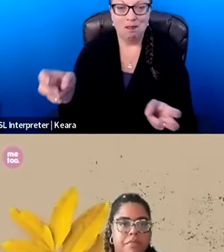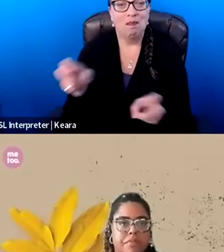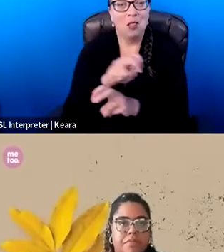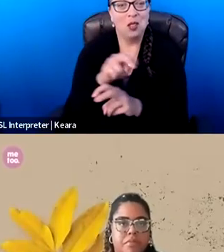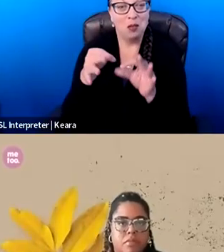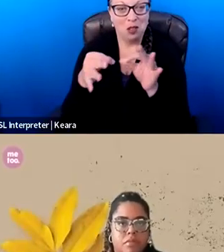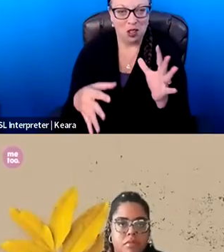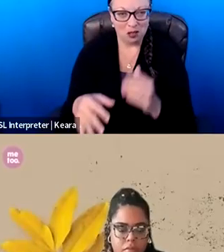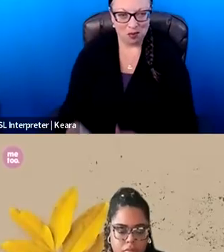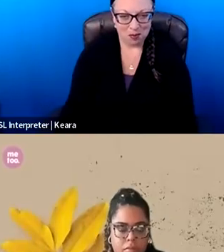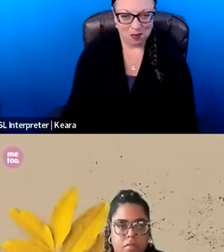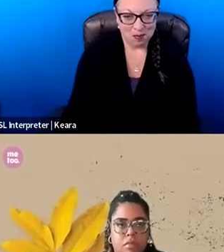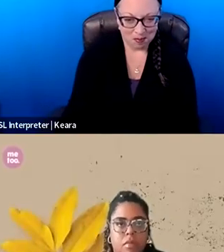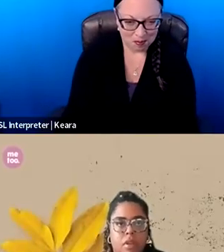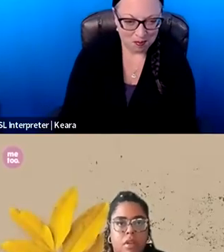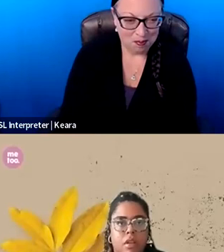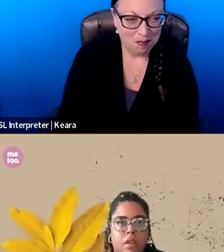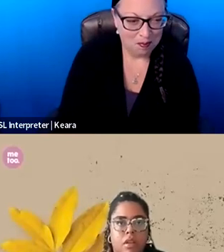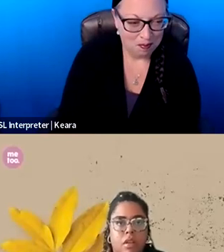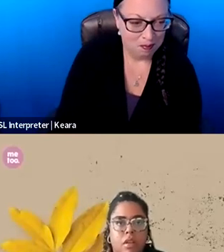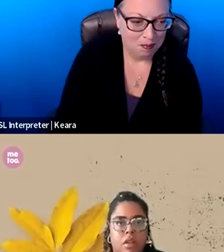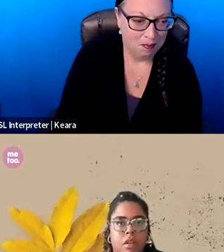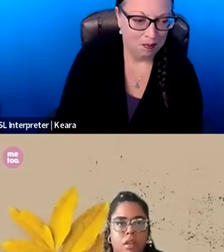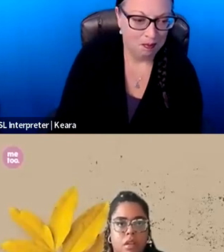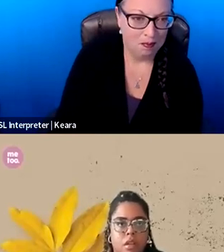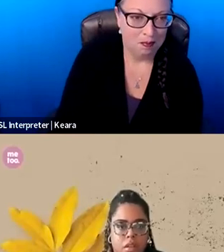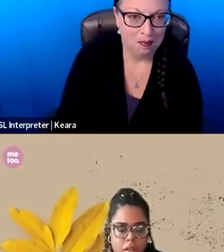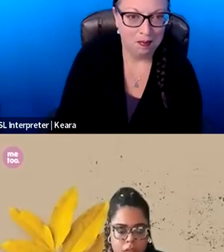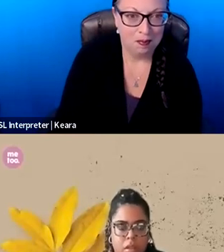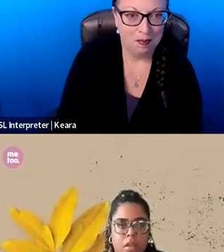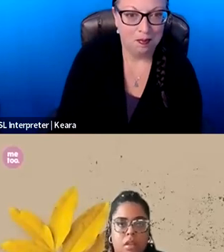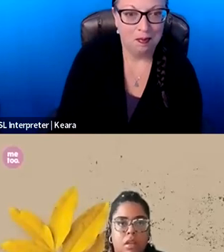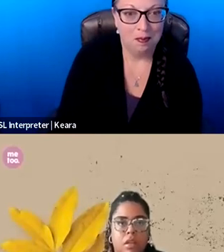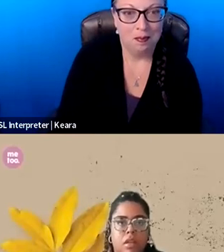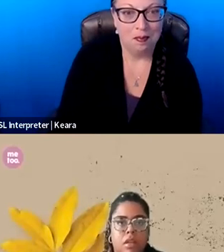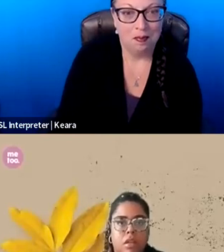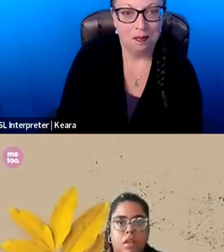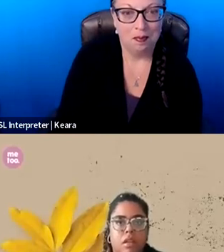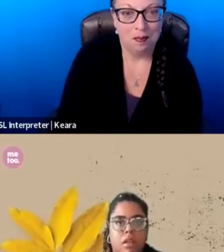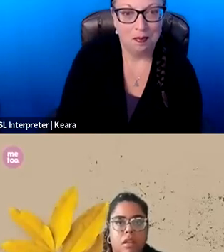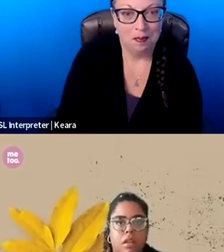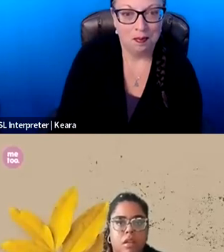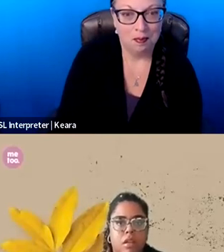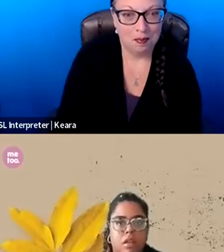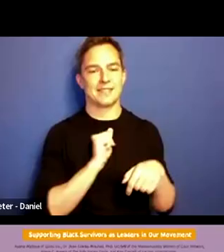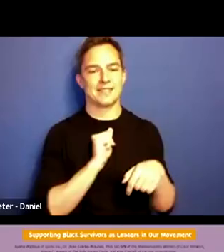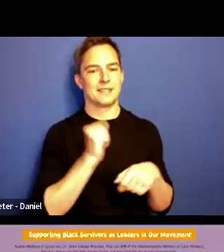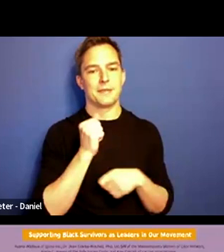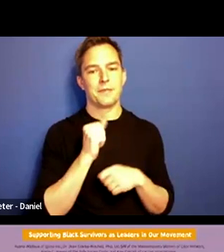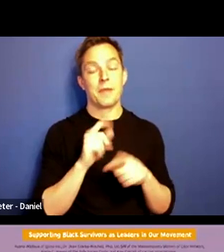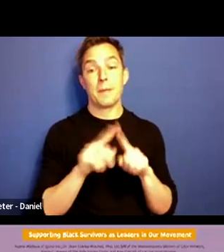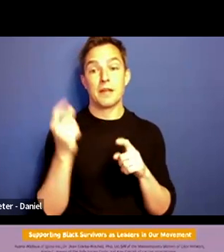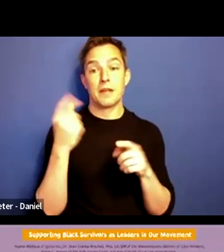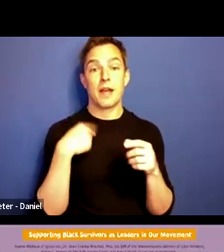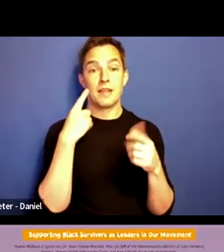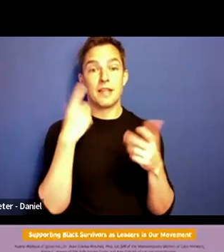I can go. Thank you so much. I am excited to be here. Oh my God, a little nervous, but I think it's